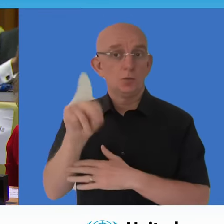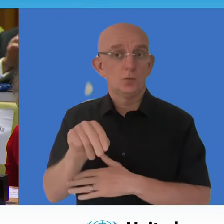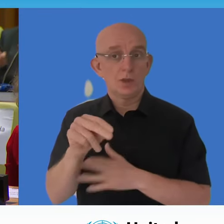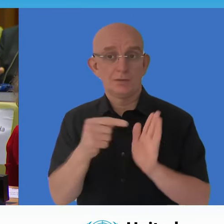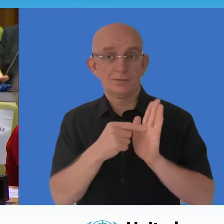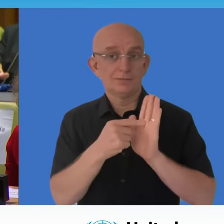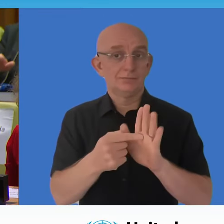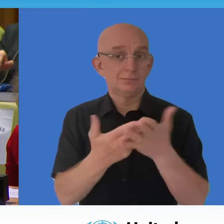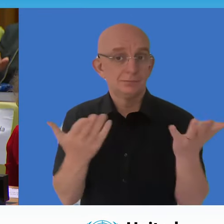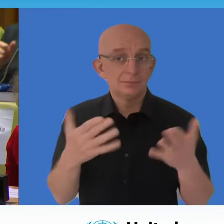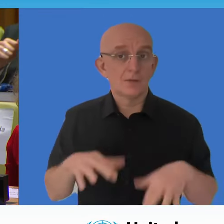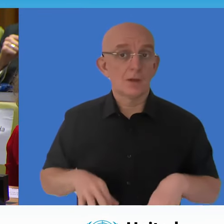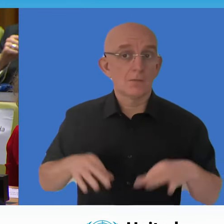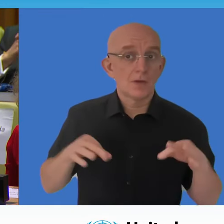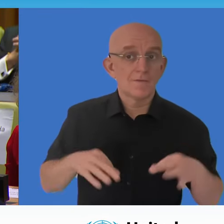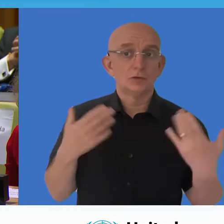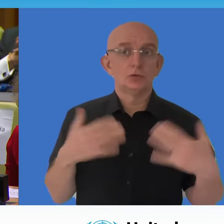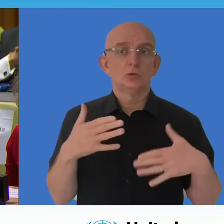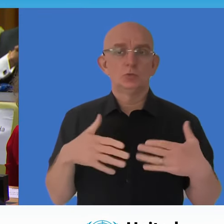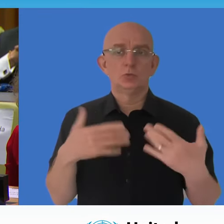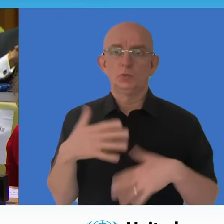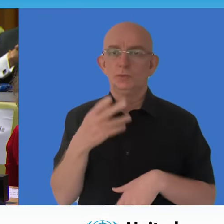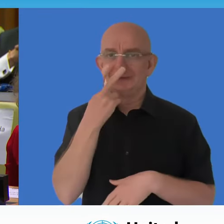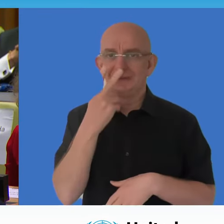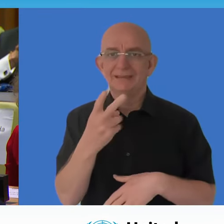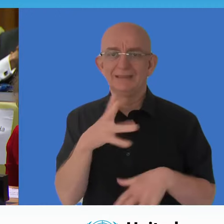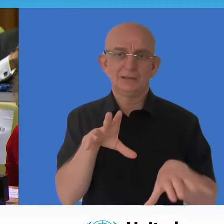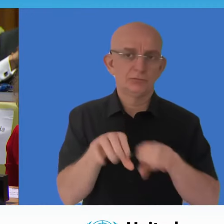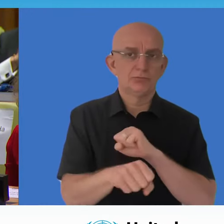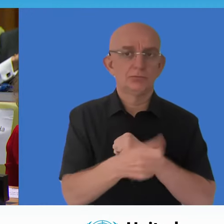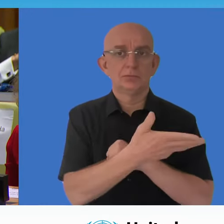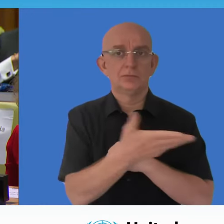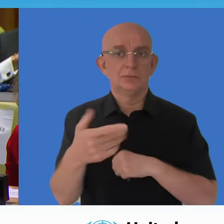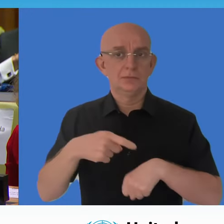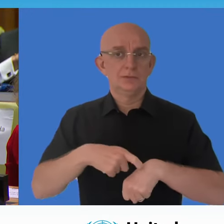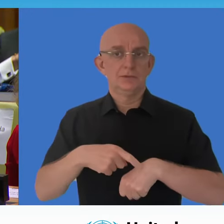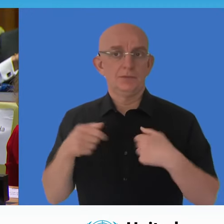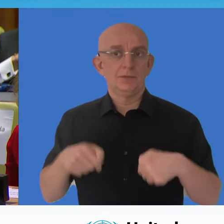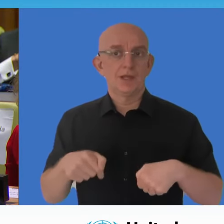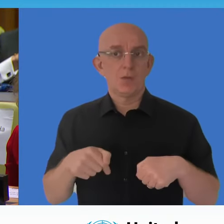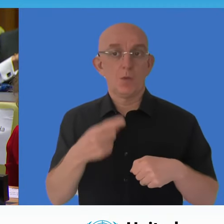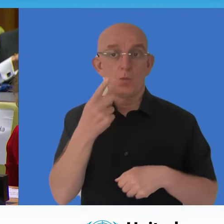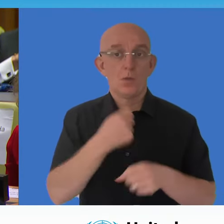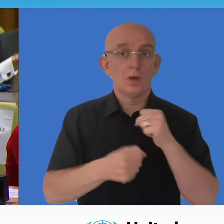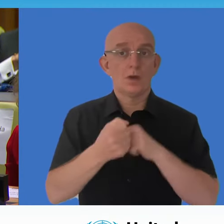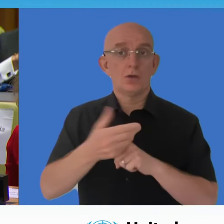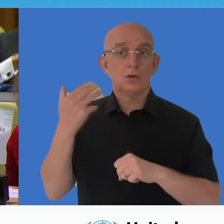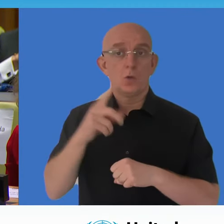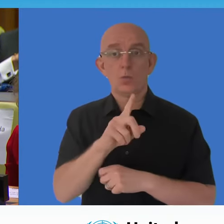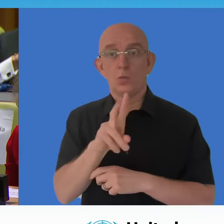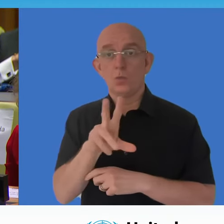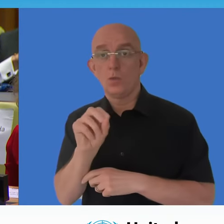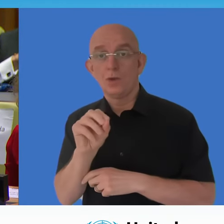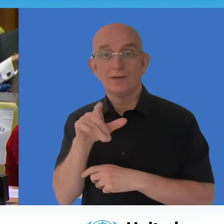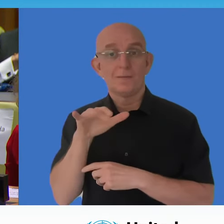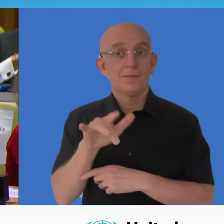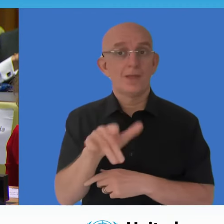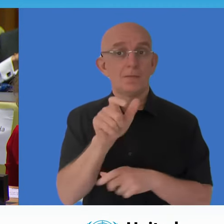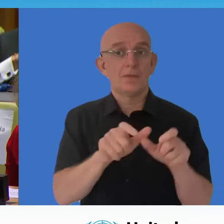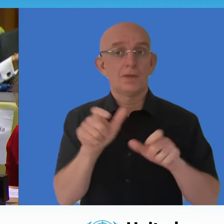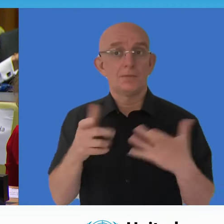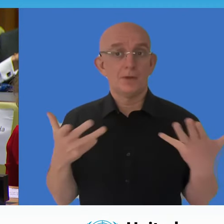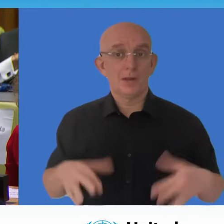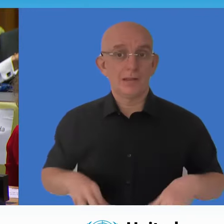120 million people fell into poverty in the aftermath of the pandemic and further exacerbating inequalities across the